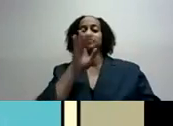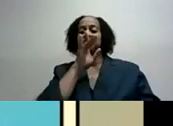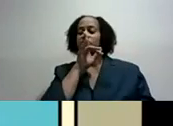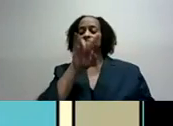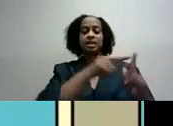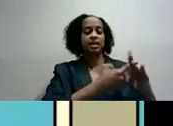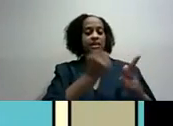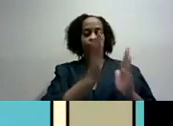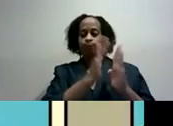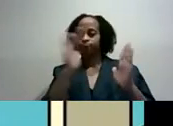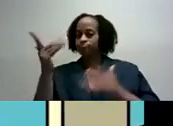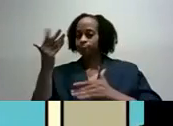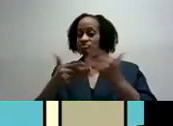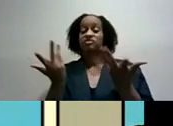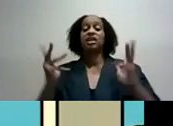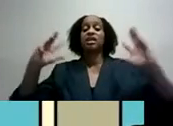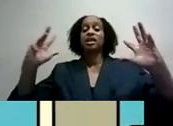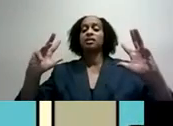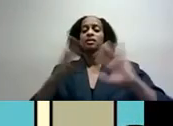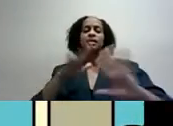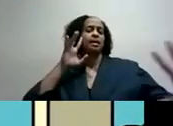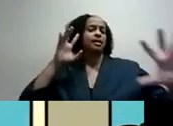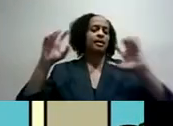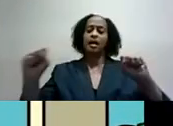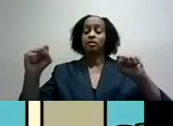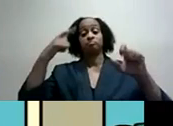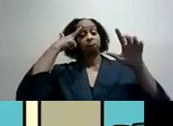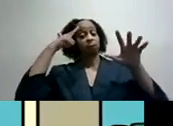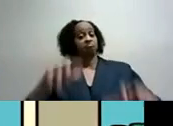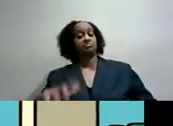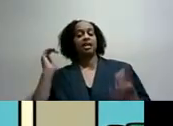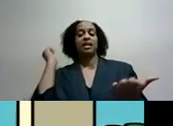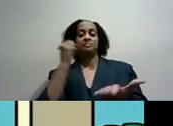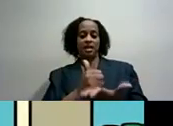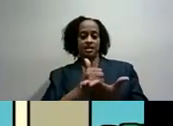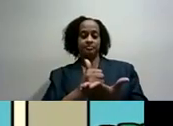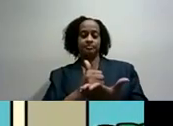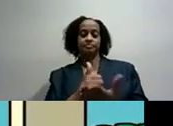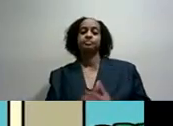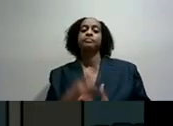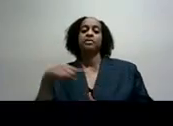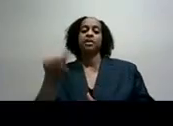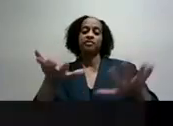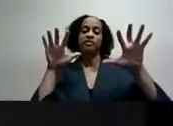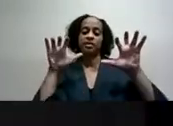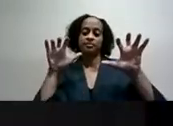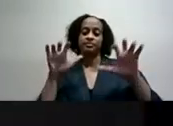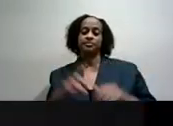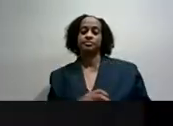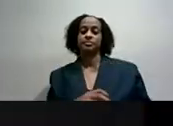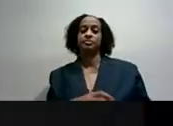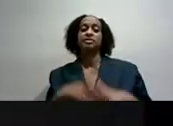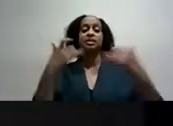end. When he finished, loud and astonished amens filled the church.